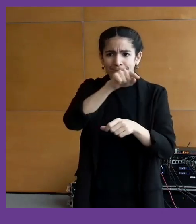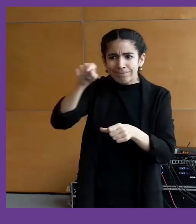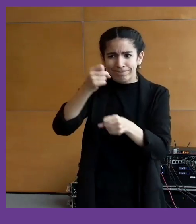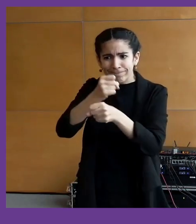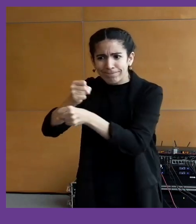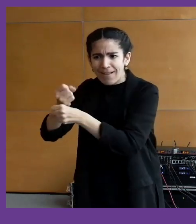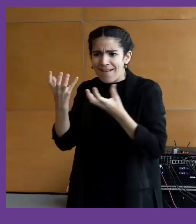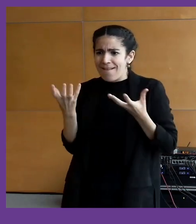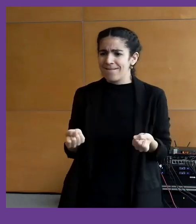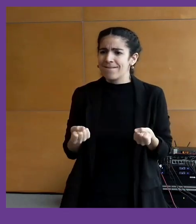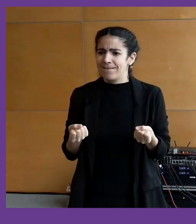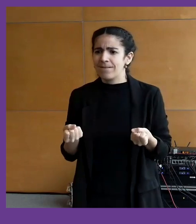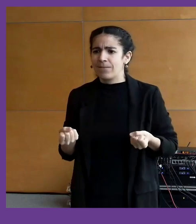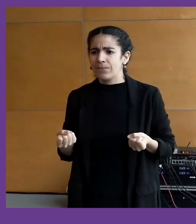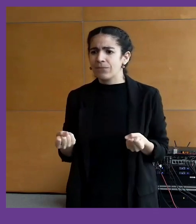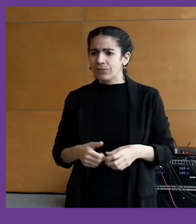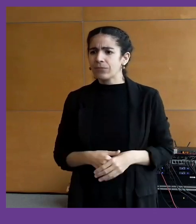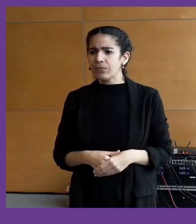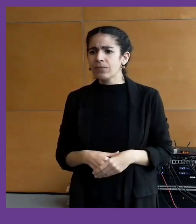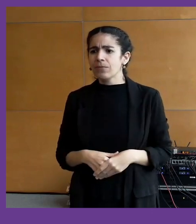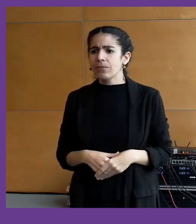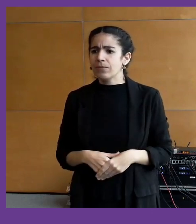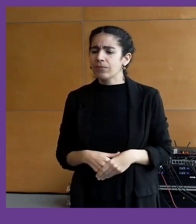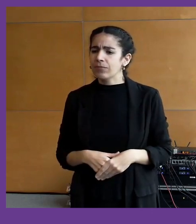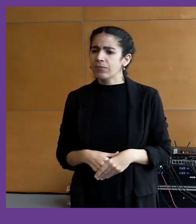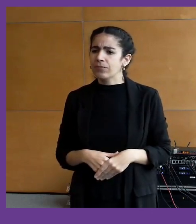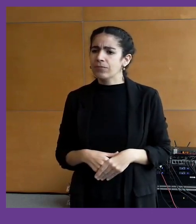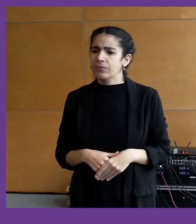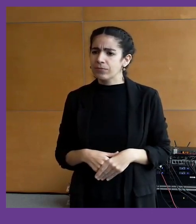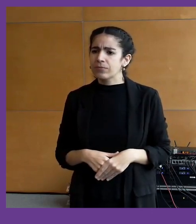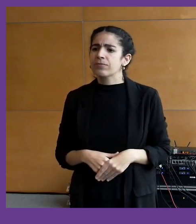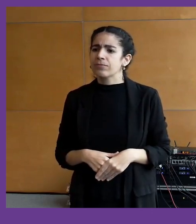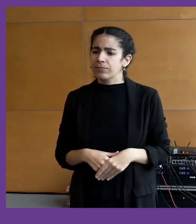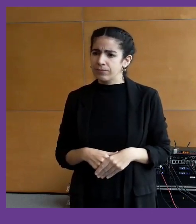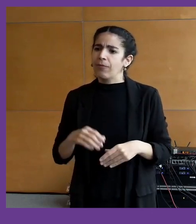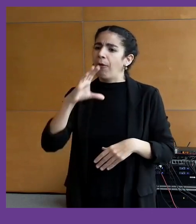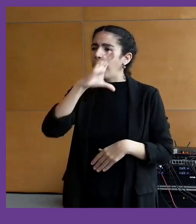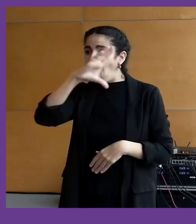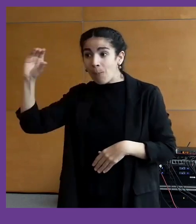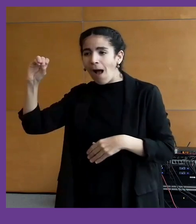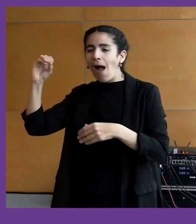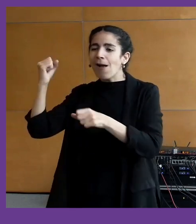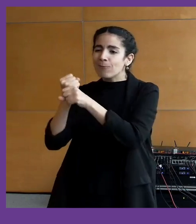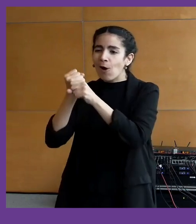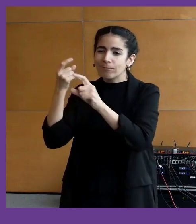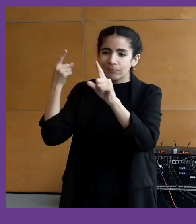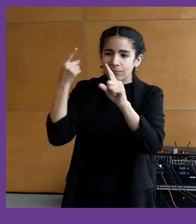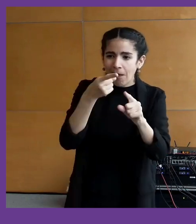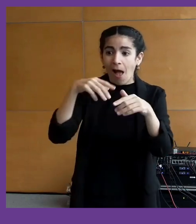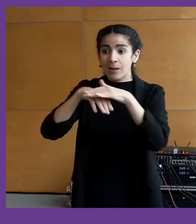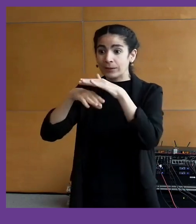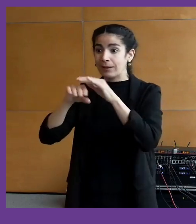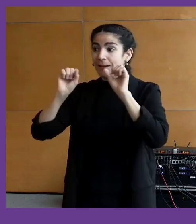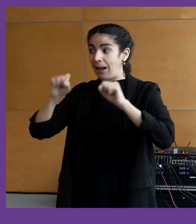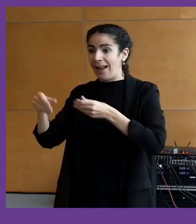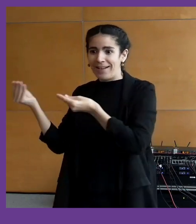connecting customers with specific access requirements with destination and service providers. Once again, in the end of my speech, I would like to thank all